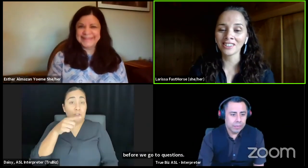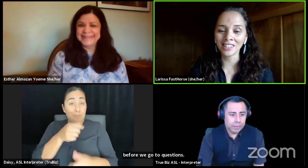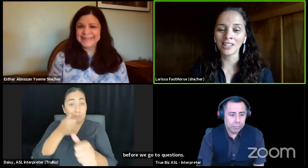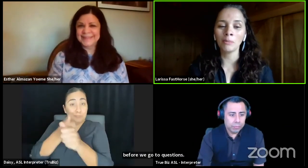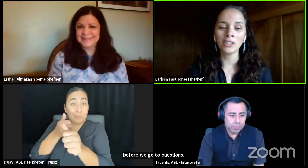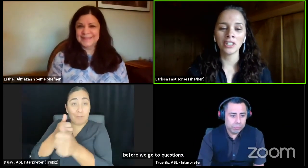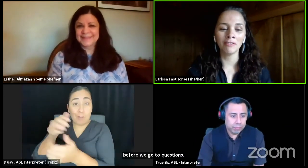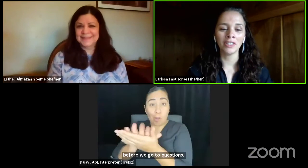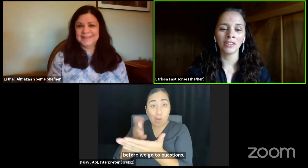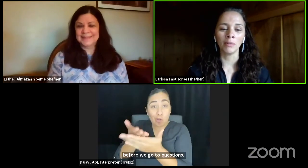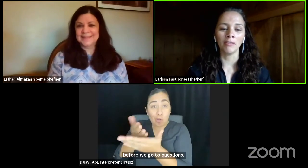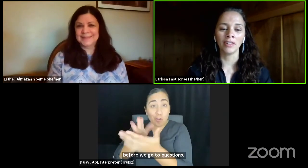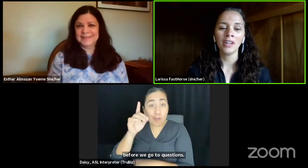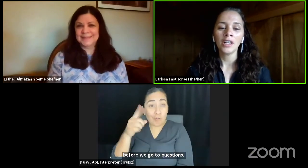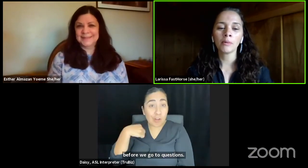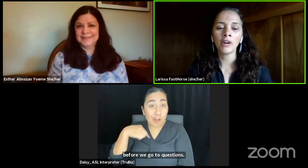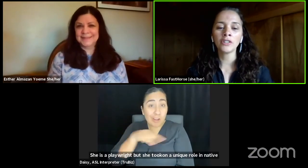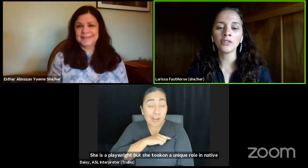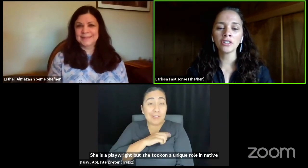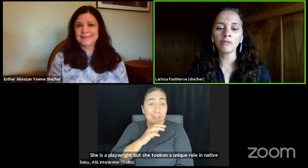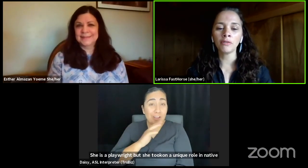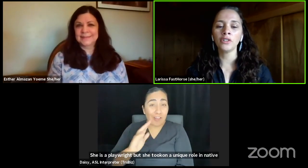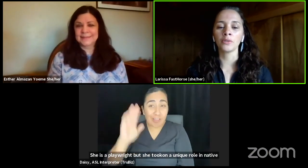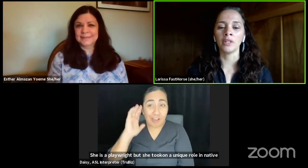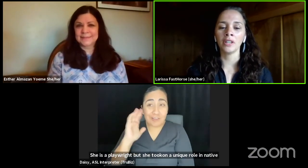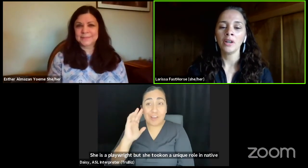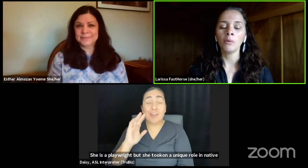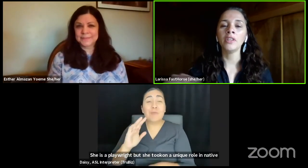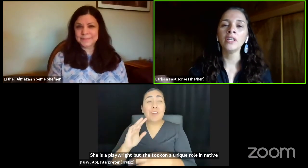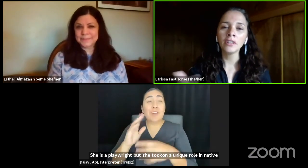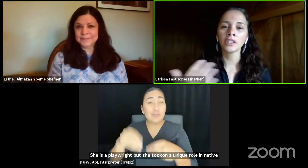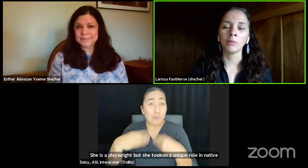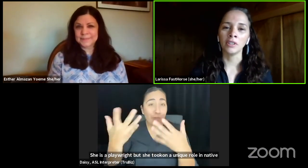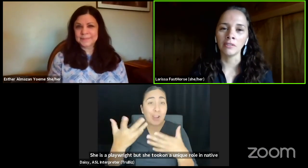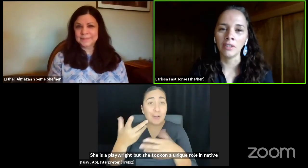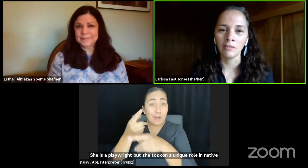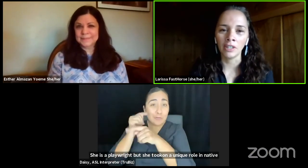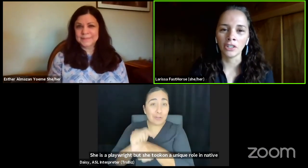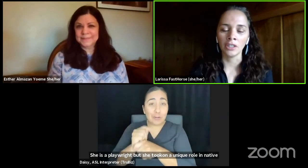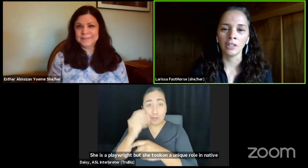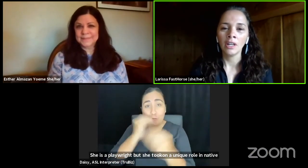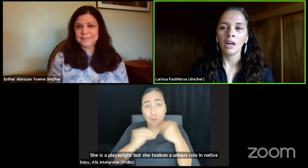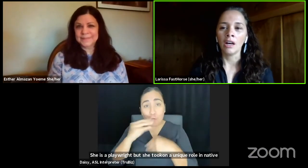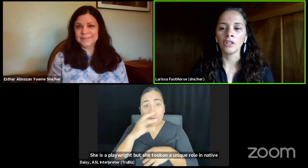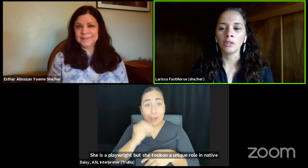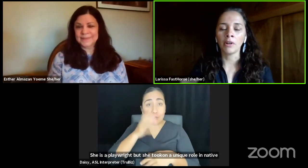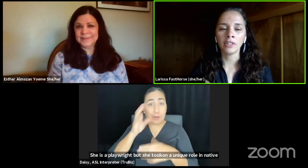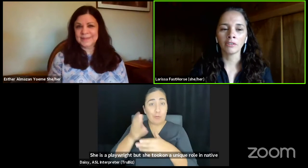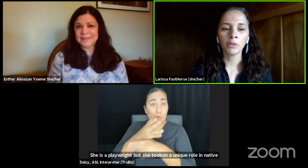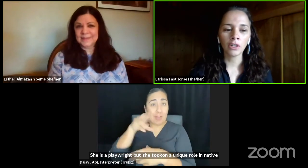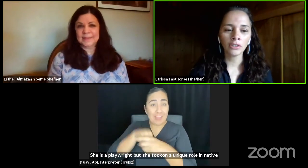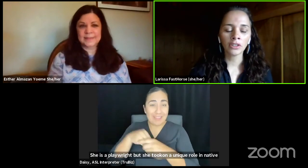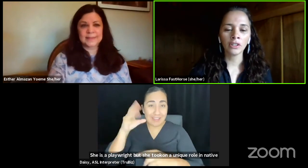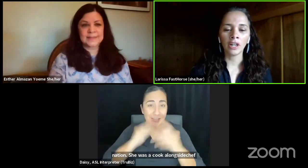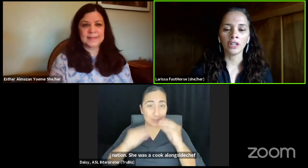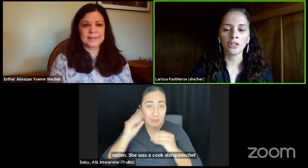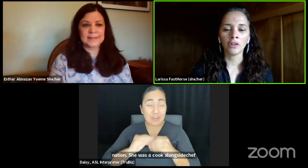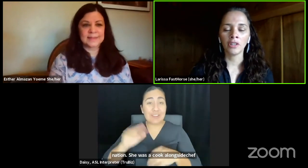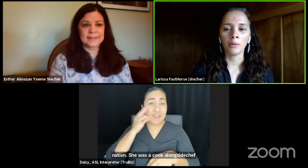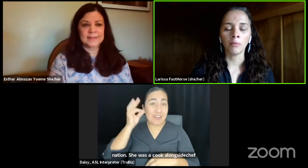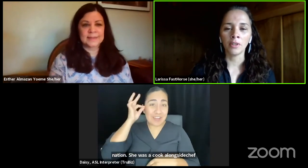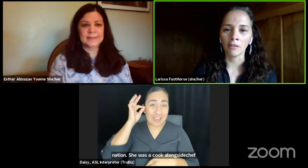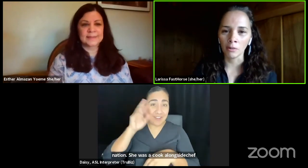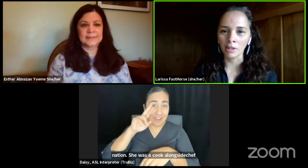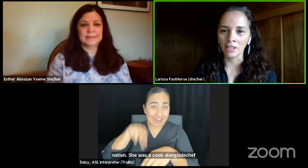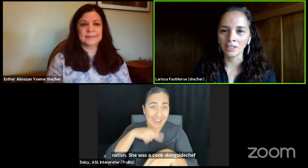us alongside Hopi chef Derek Melvin to provide traditional food and drink within the experience of Native Nation. She brought things from her culture and